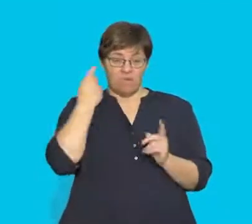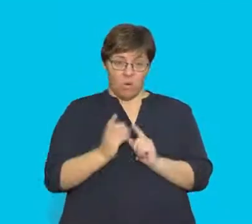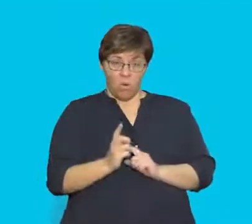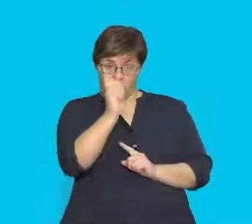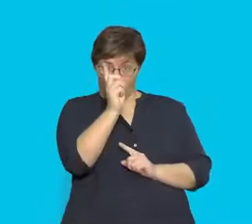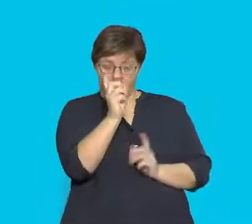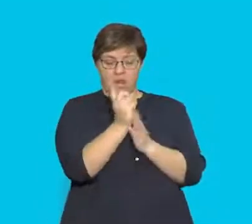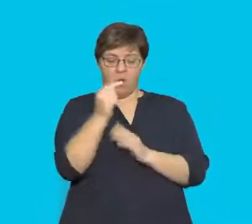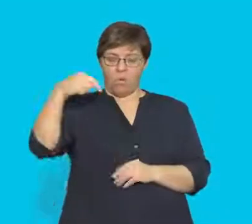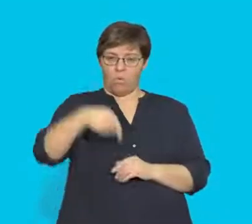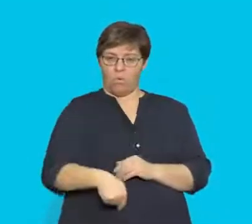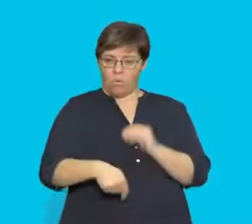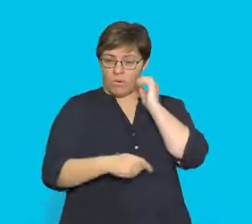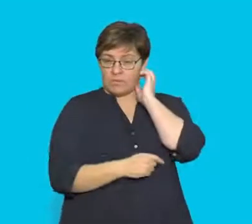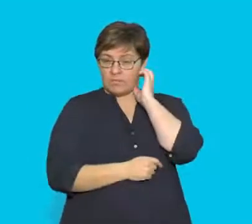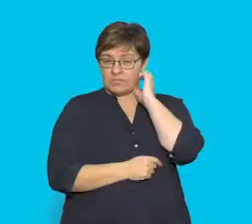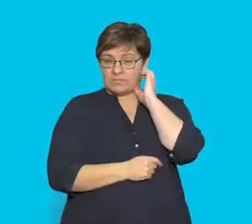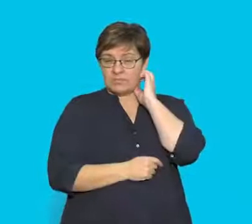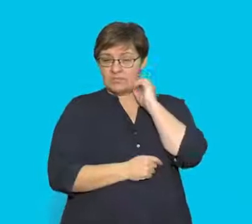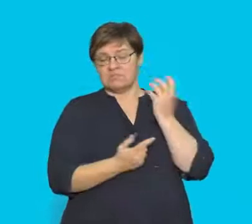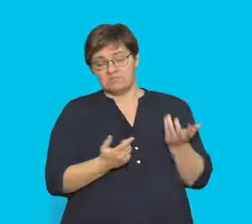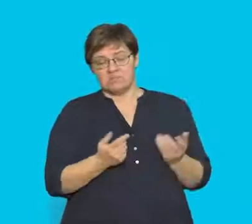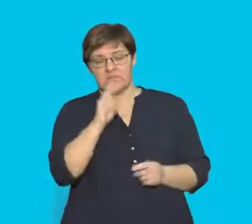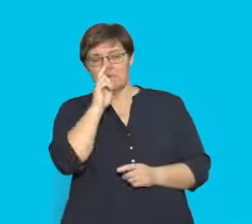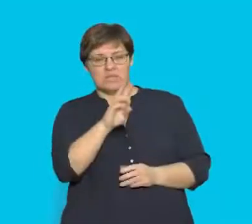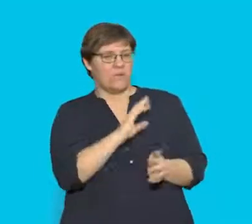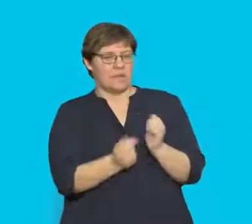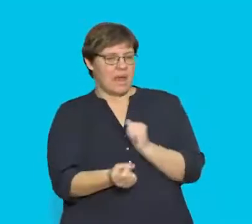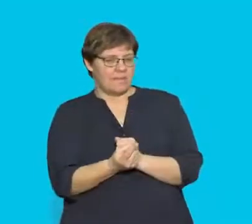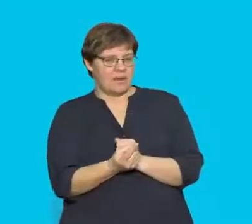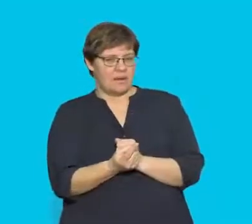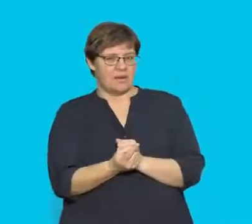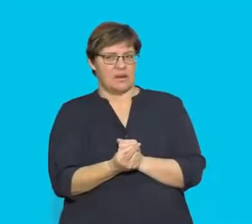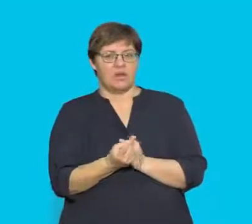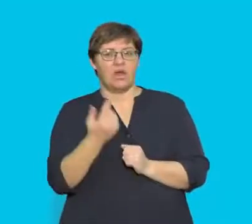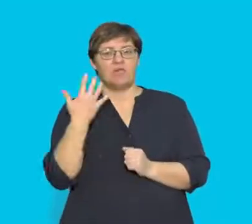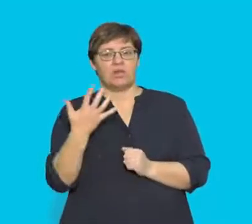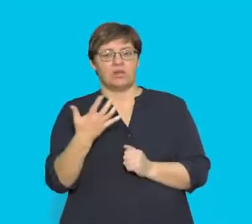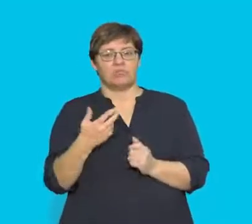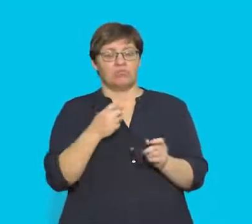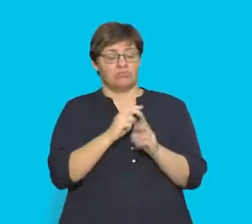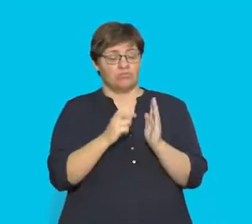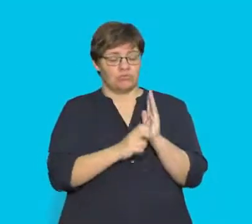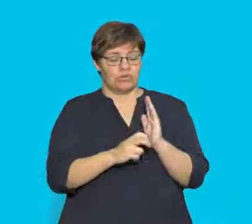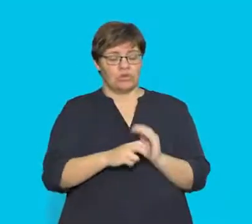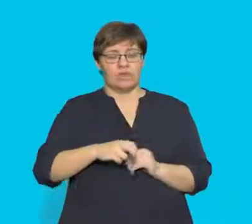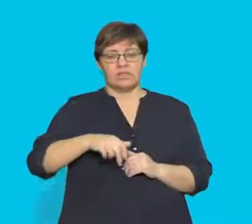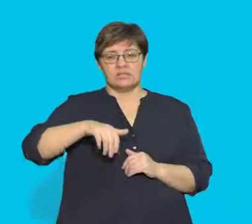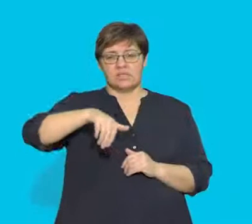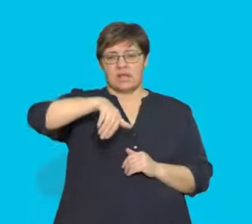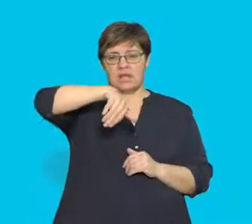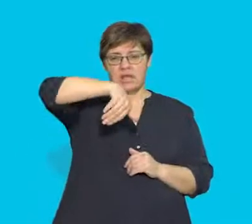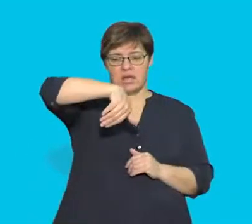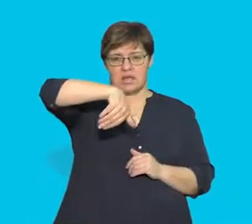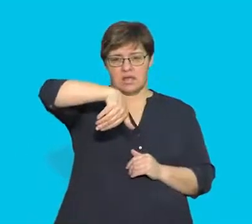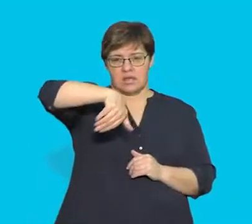opposite direction. And if we were to look at what's happening to the right-hand rule here, you'd see